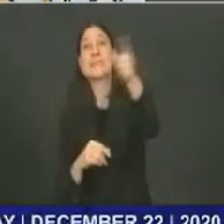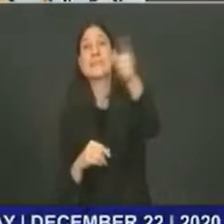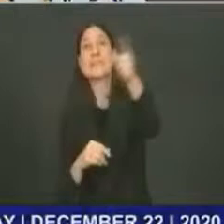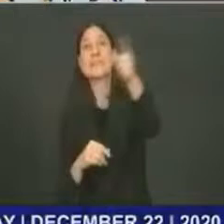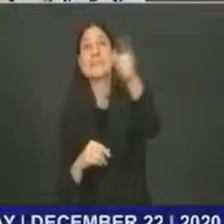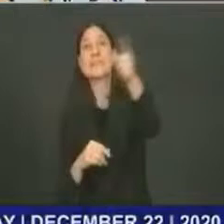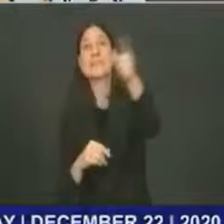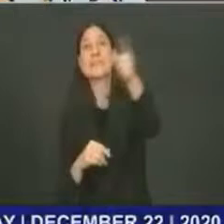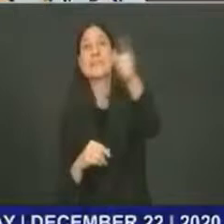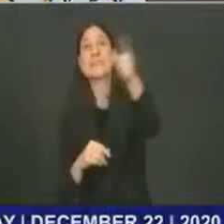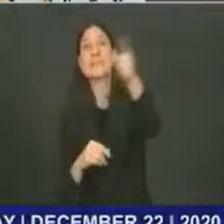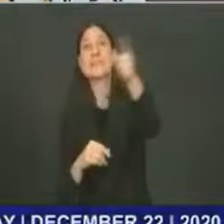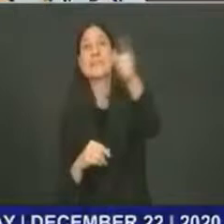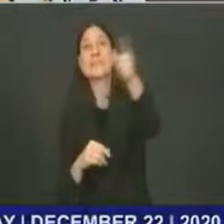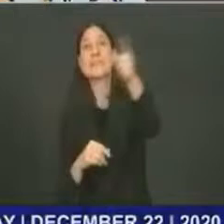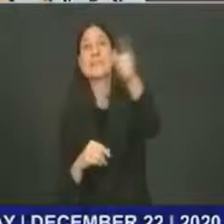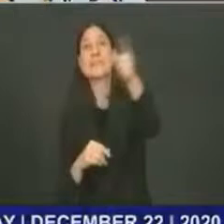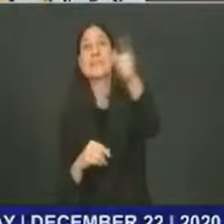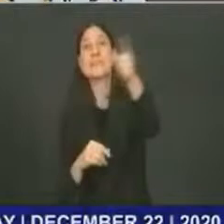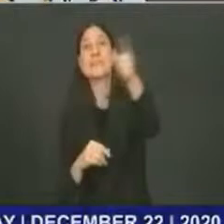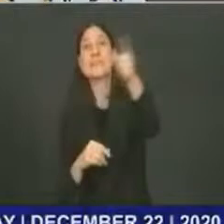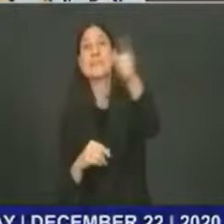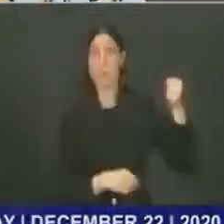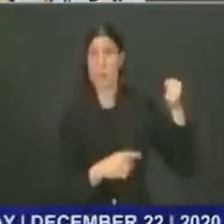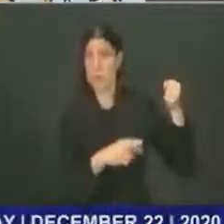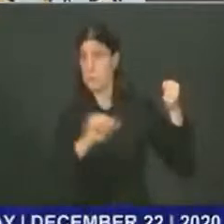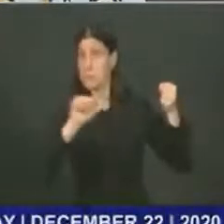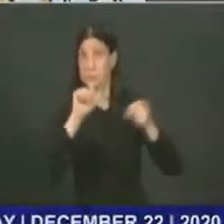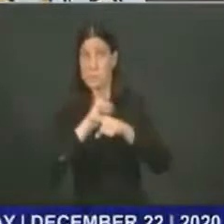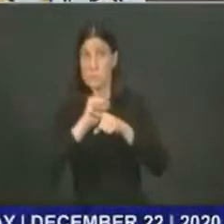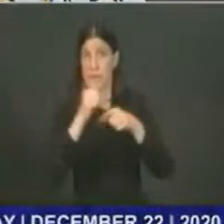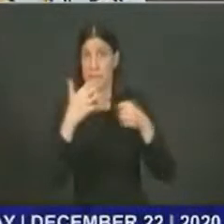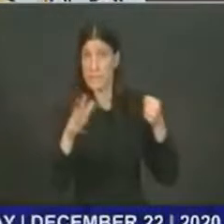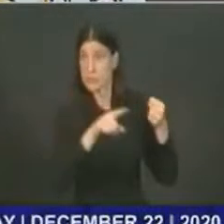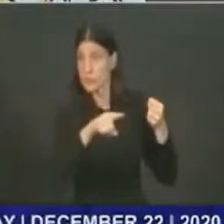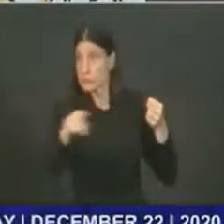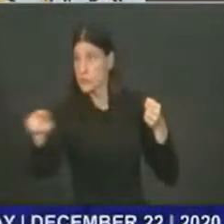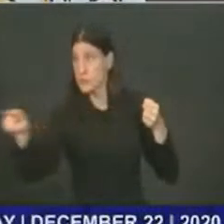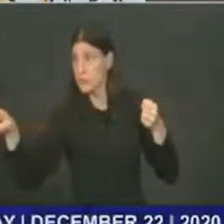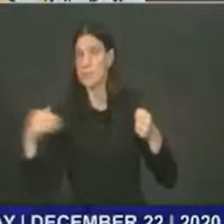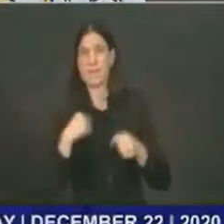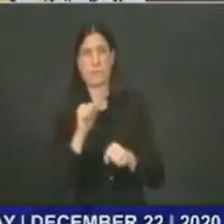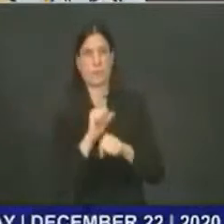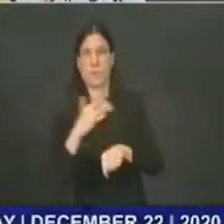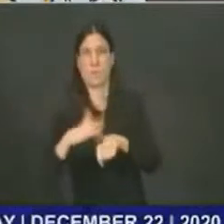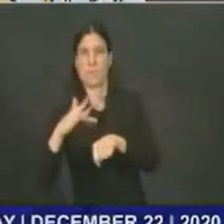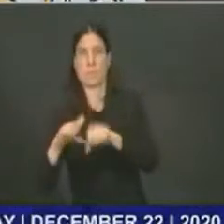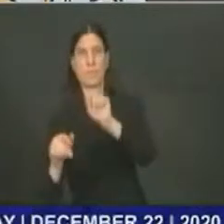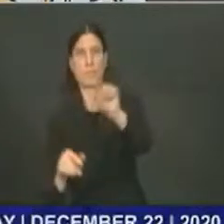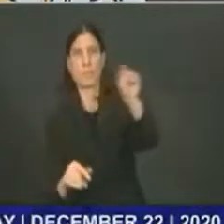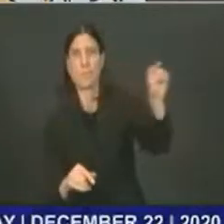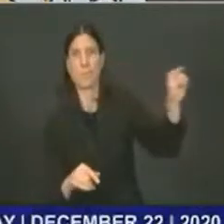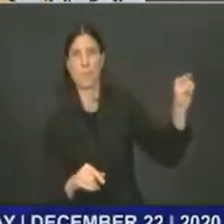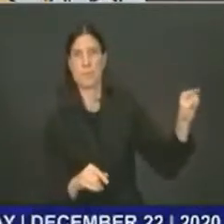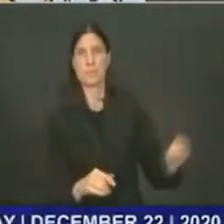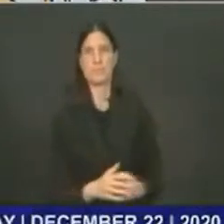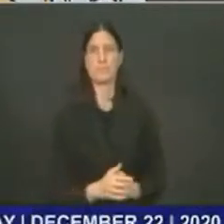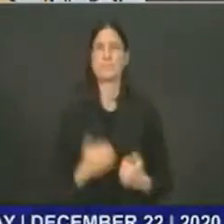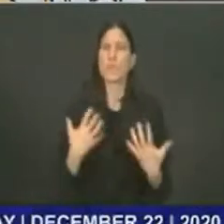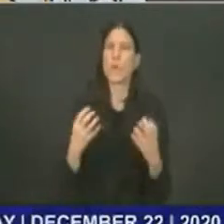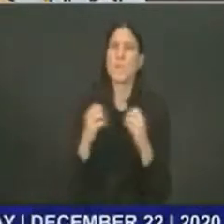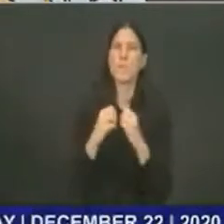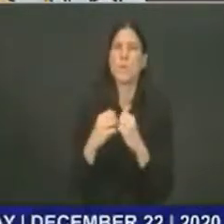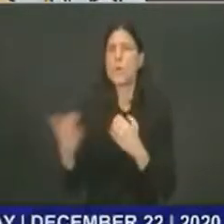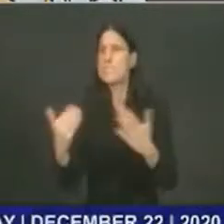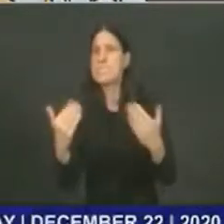we're going to get another 2,000 people placed. But we're going to keep going because it is such a successful program, and people deserve a chance to